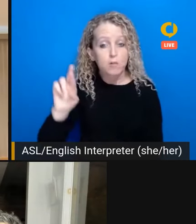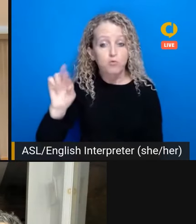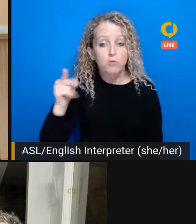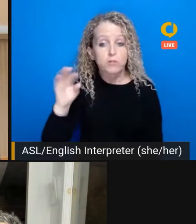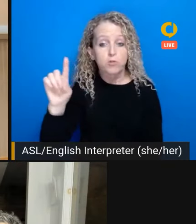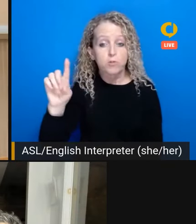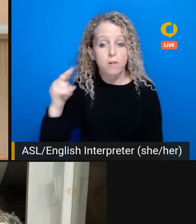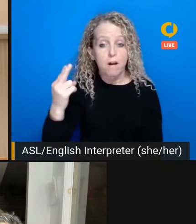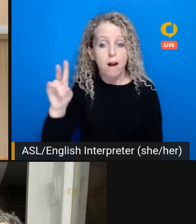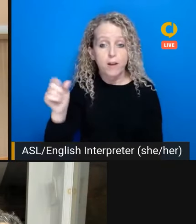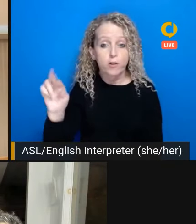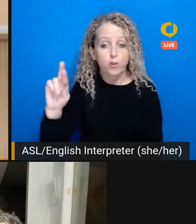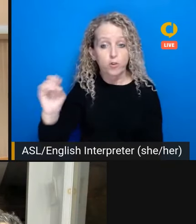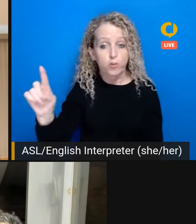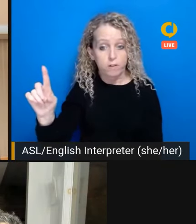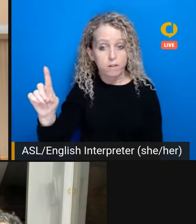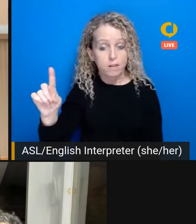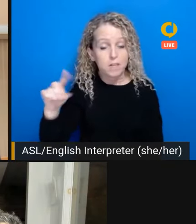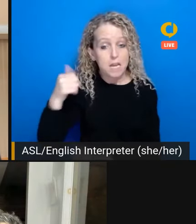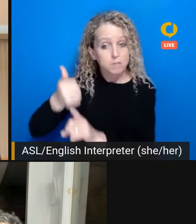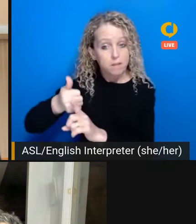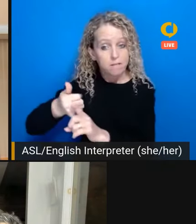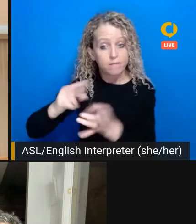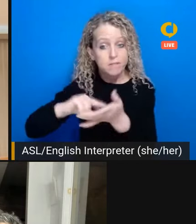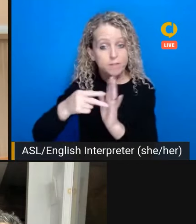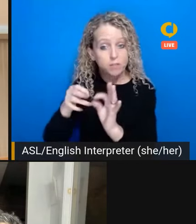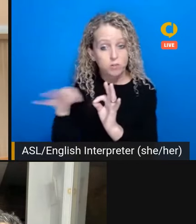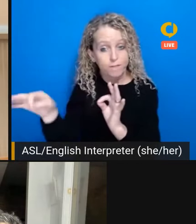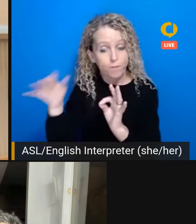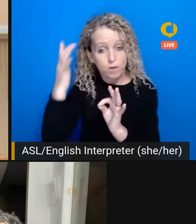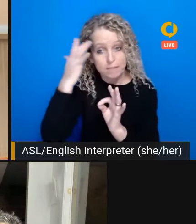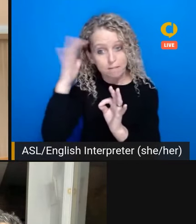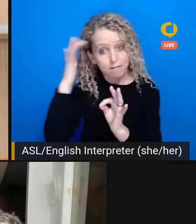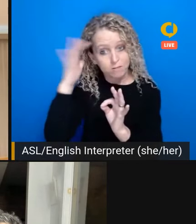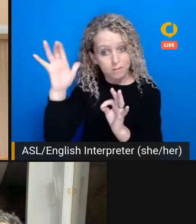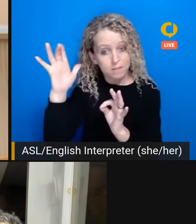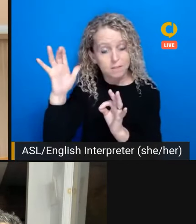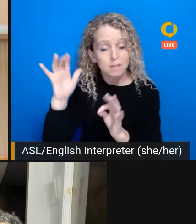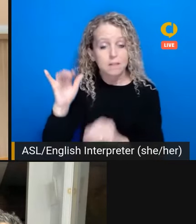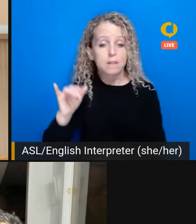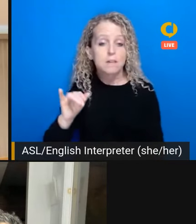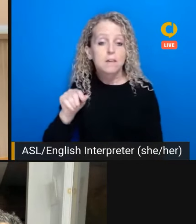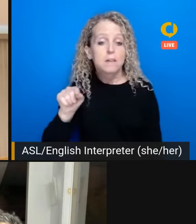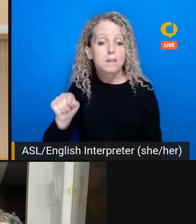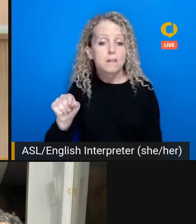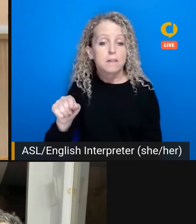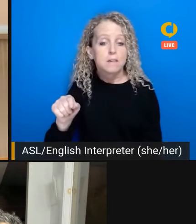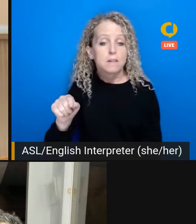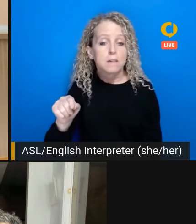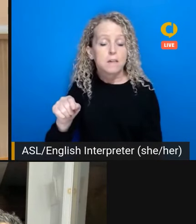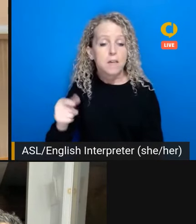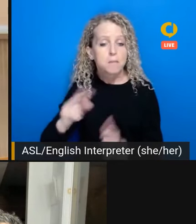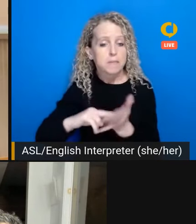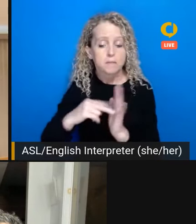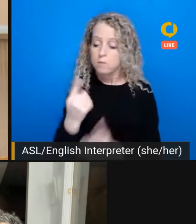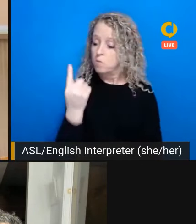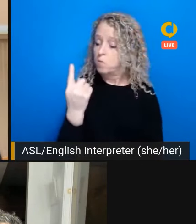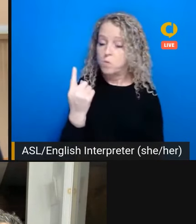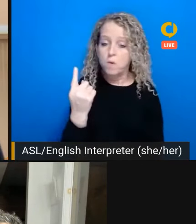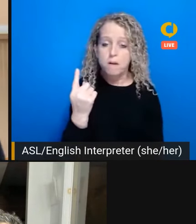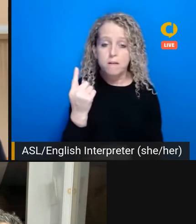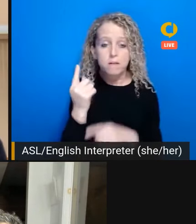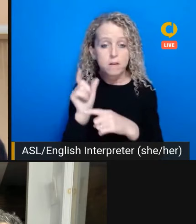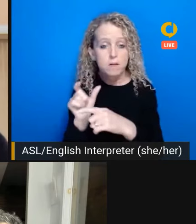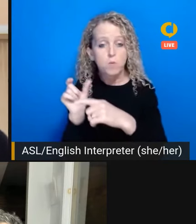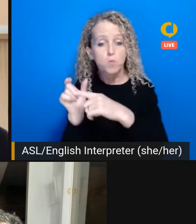Heyer, he defines intelligence as a catch-all word that